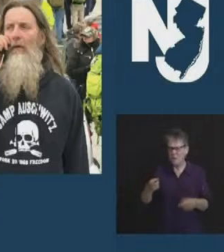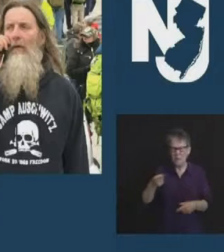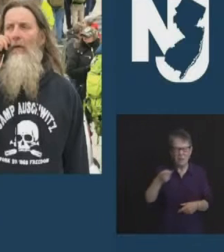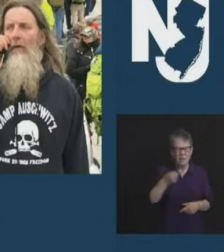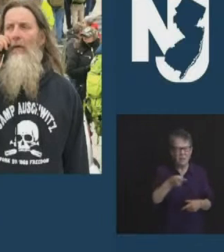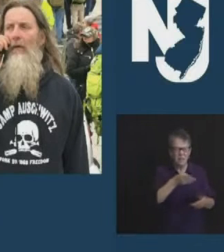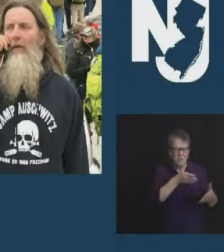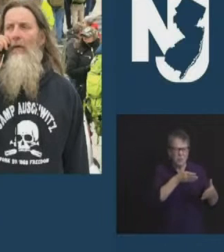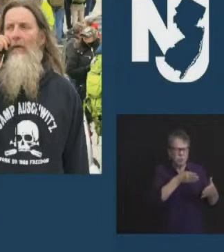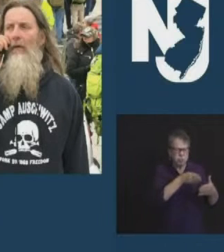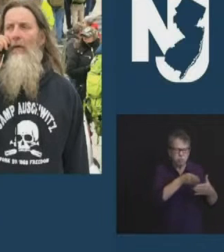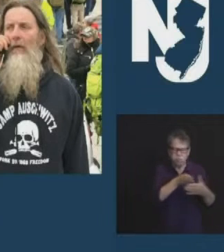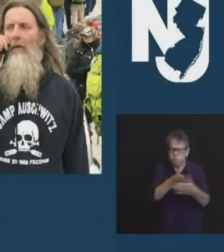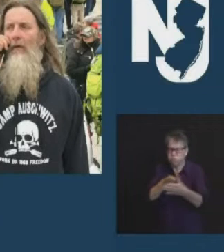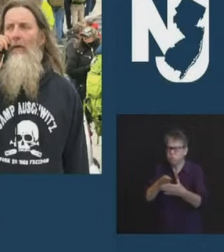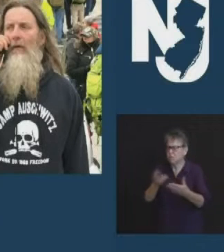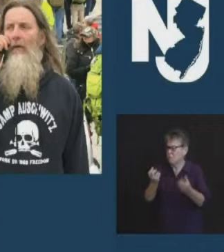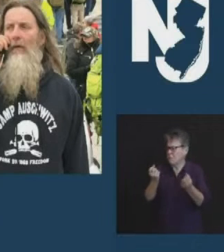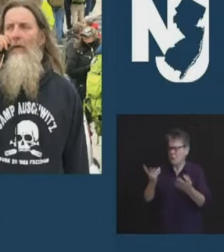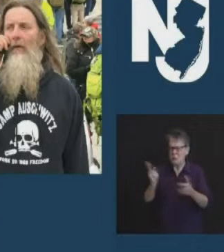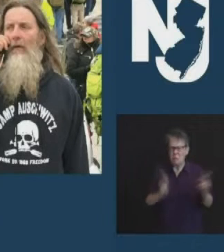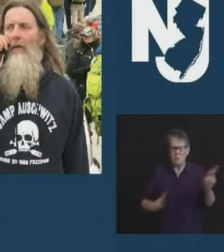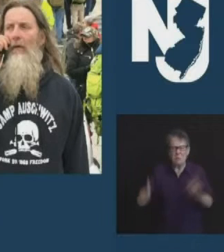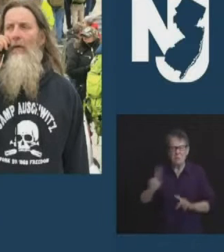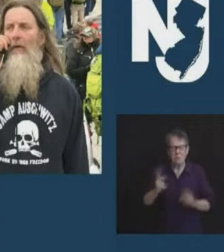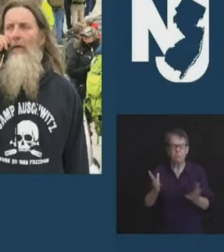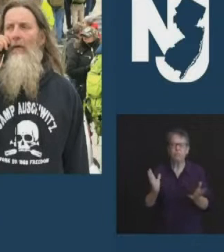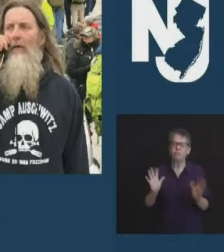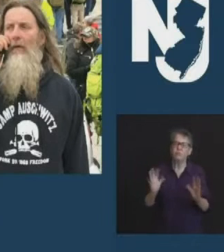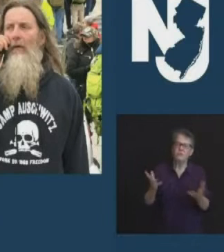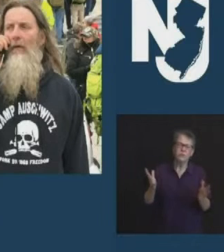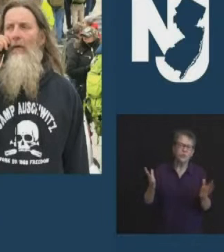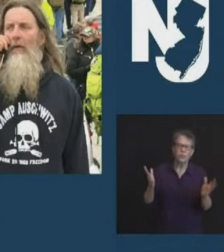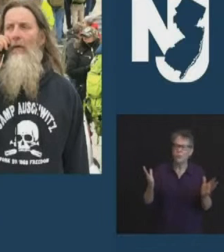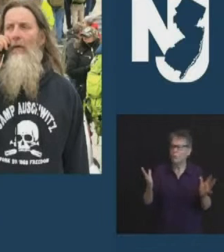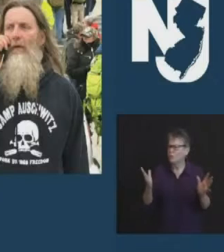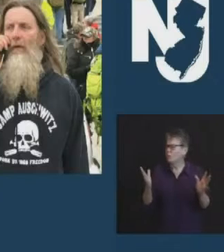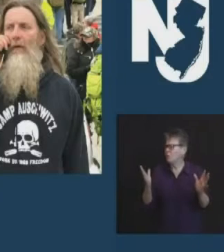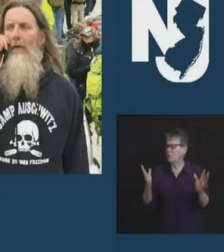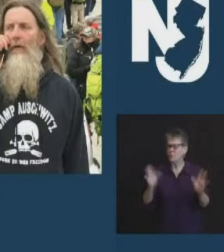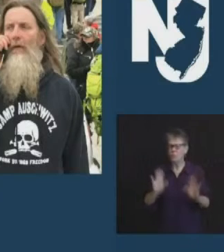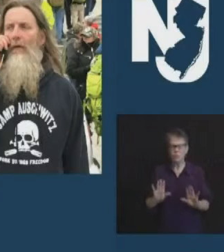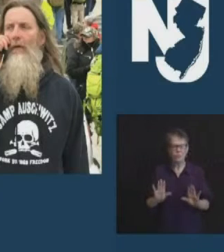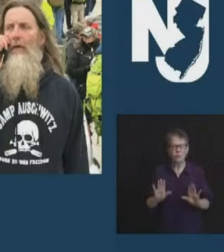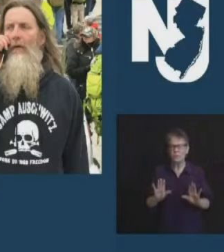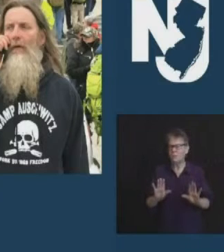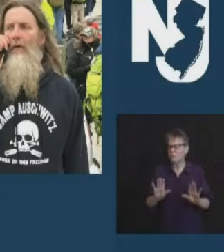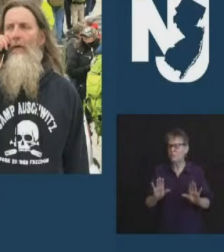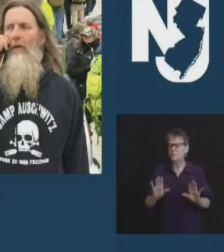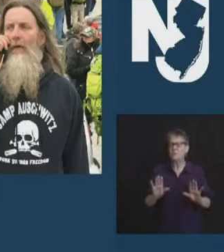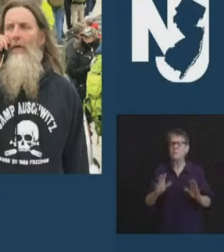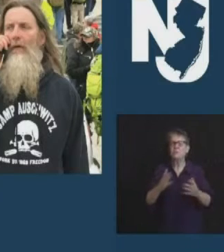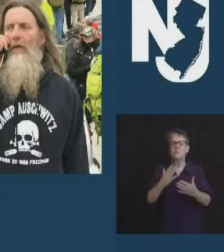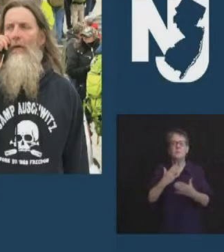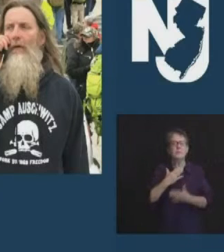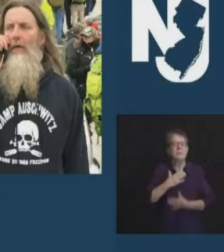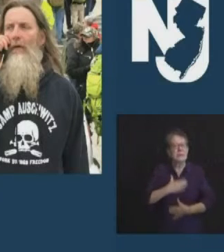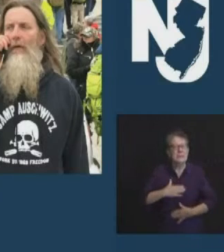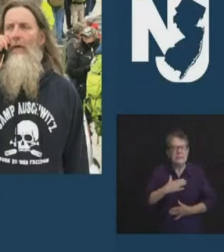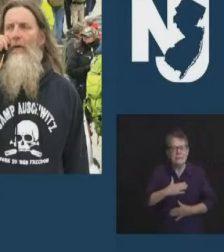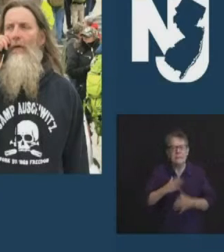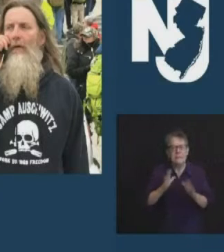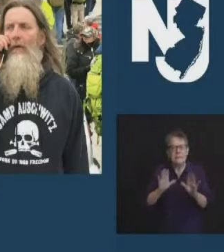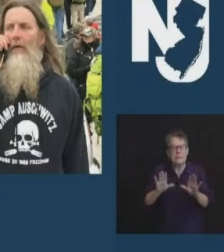of all that had happened, let us be very mindful of the fact that our Jewish brothers and sisters do not need to be told this or reminded because they live it every day